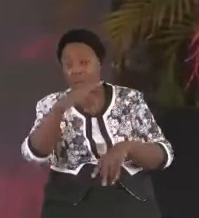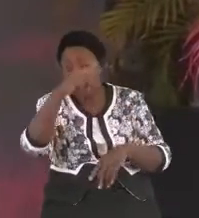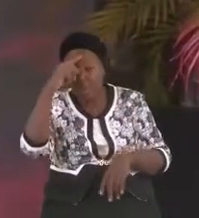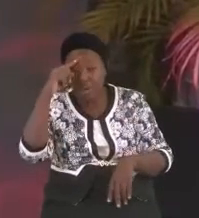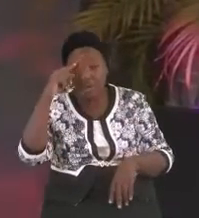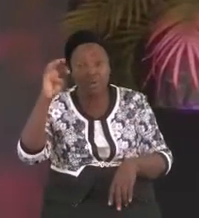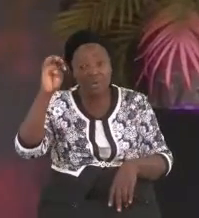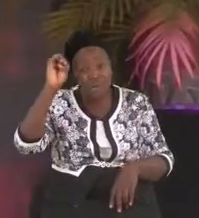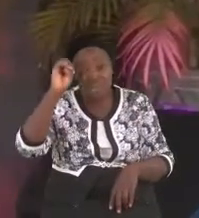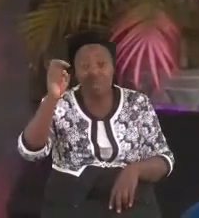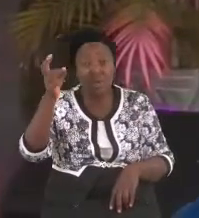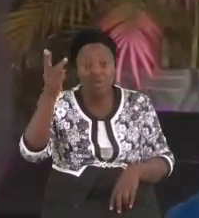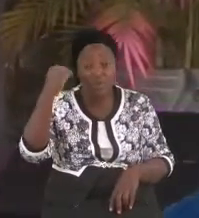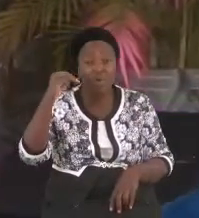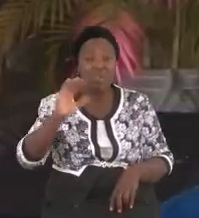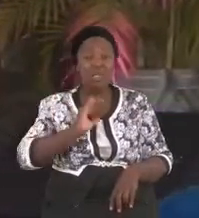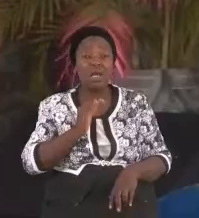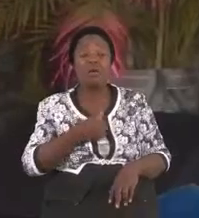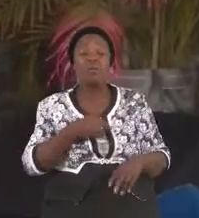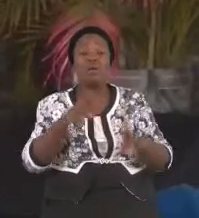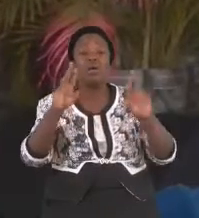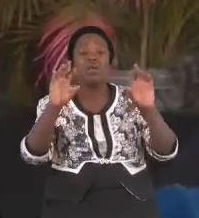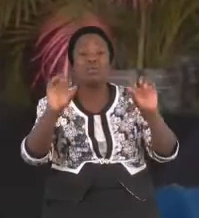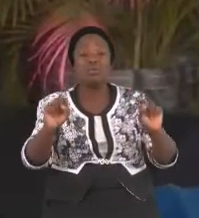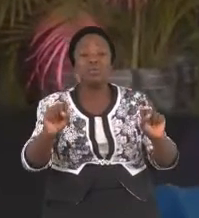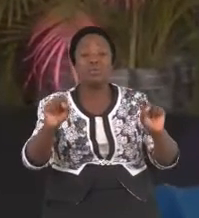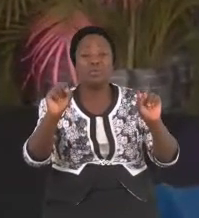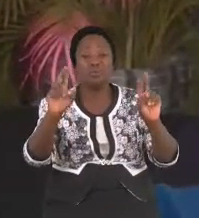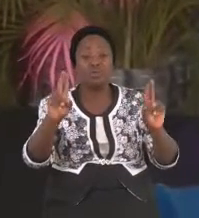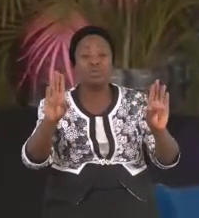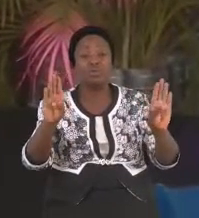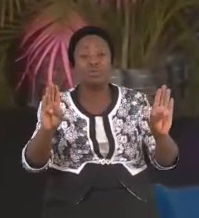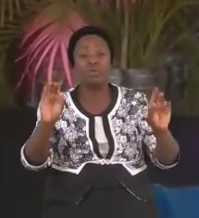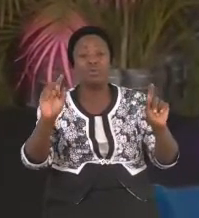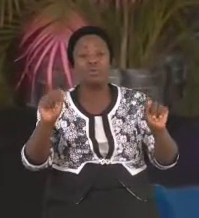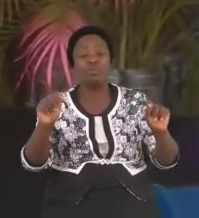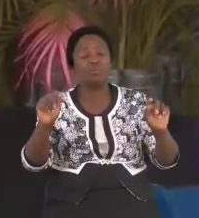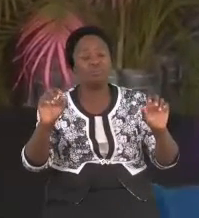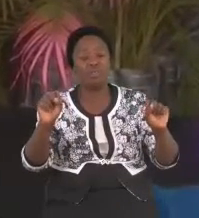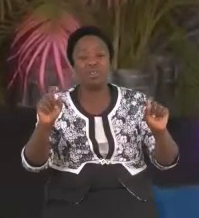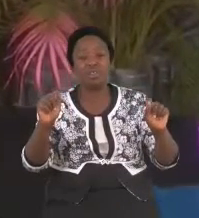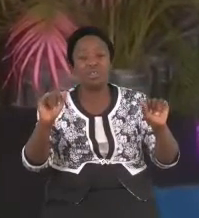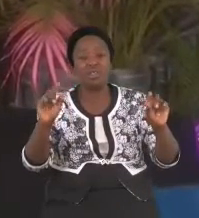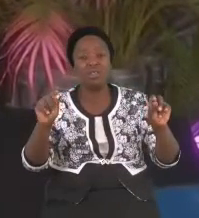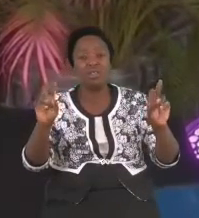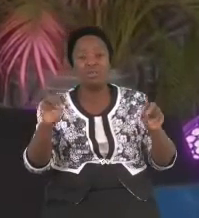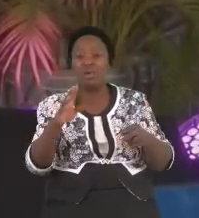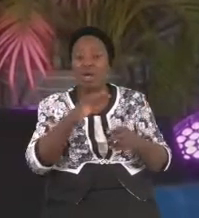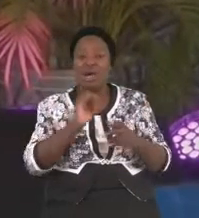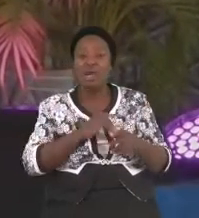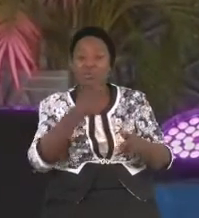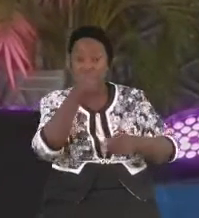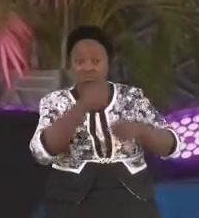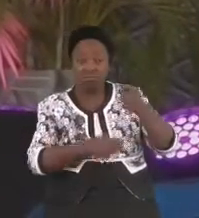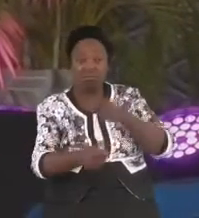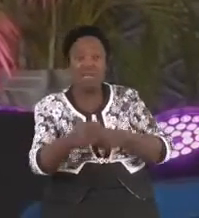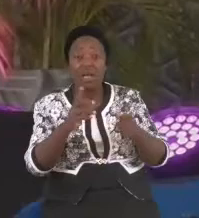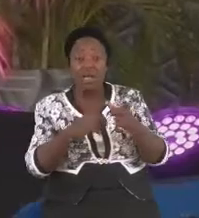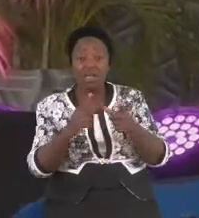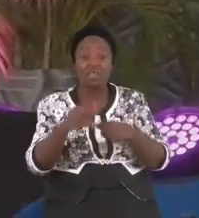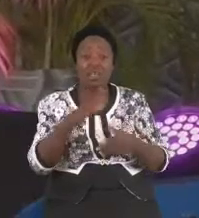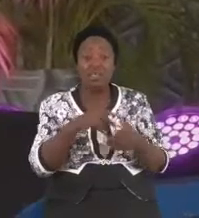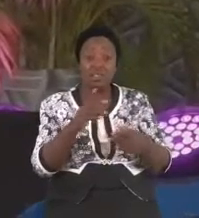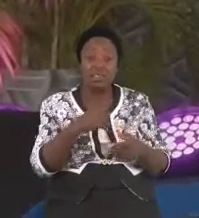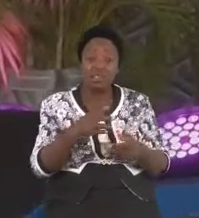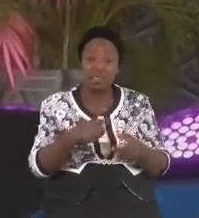substitute and his satisfactory substitute is satisfied the justice of